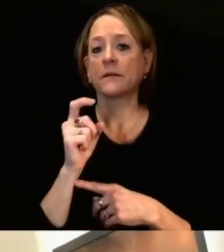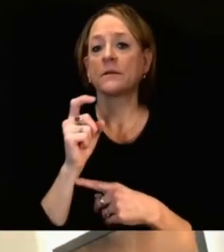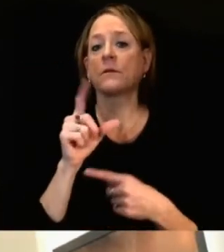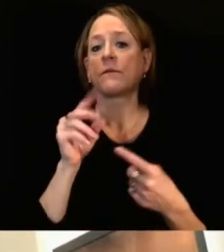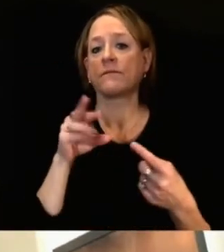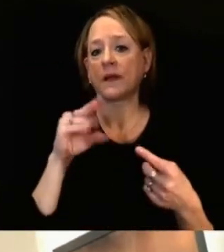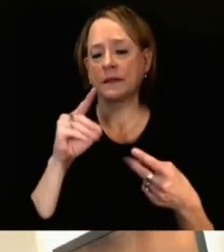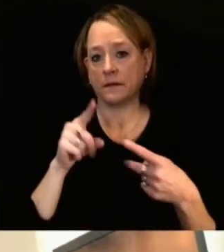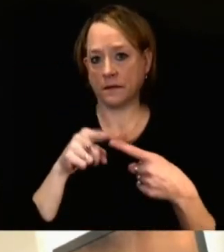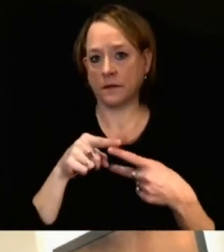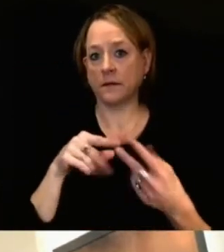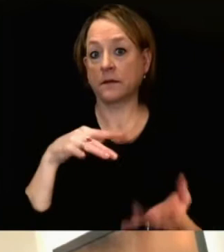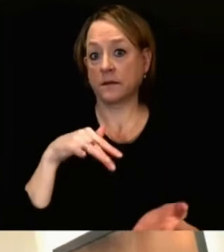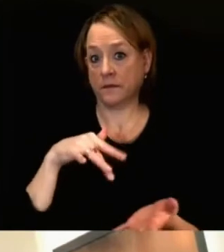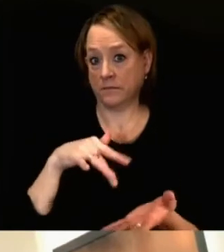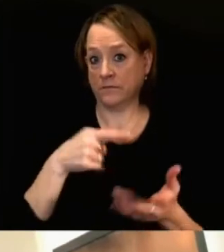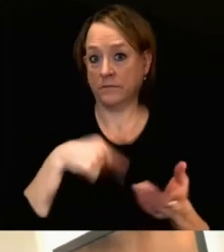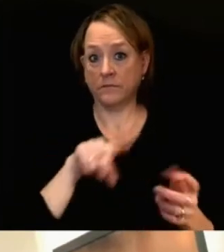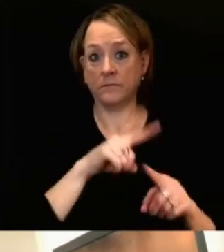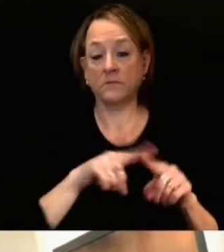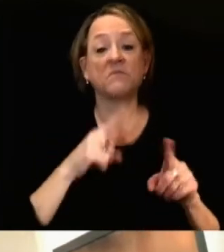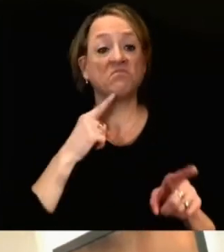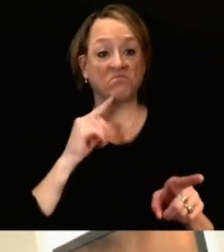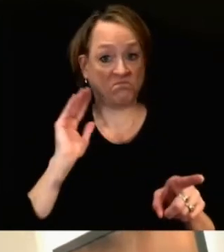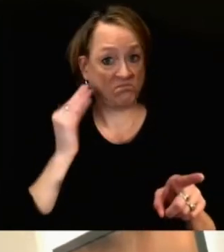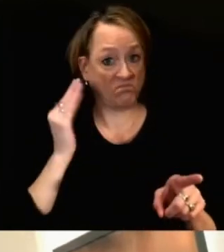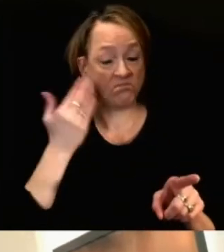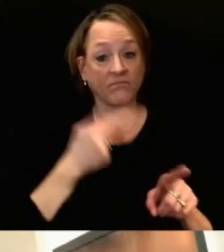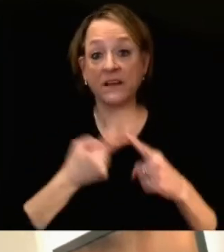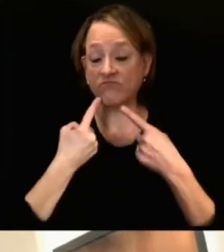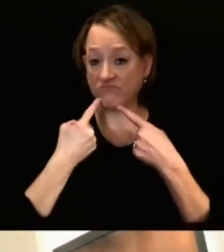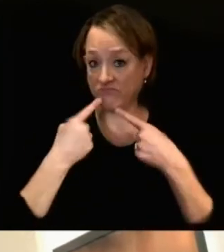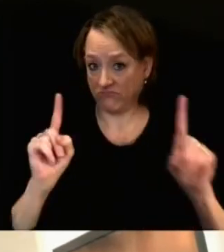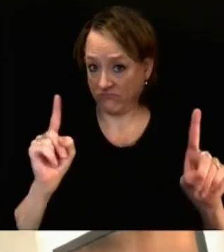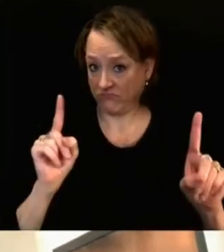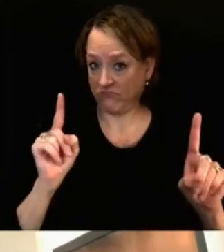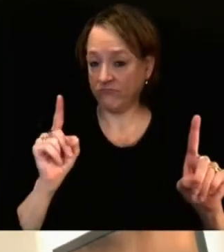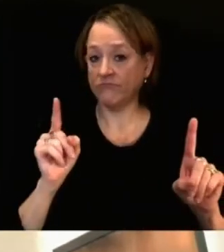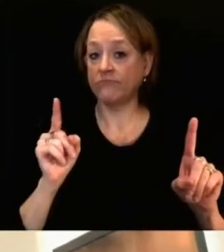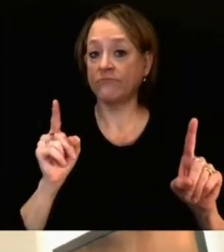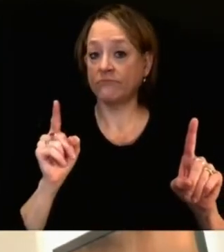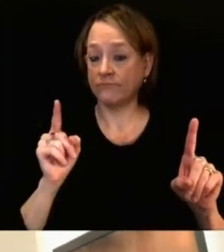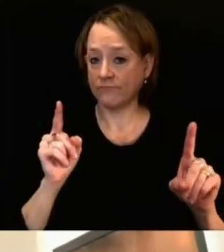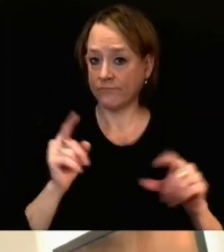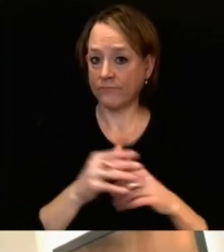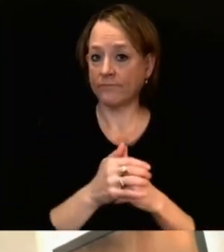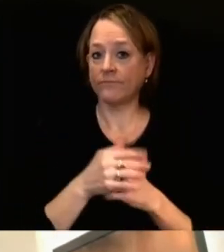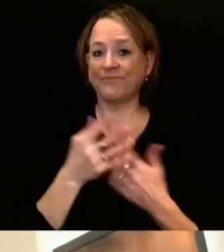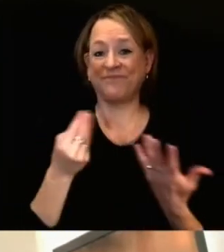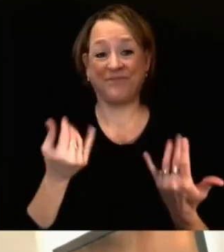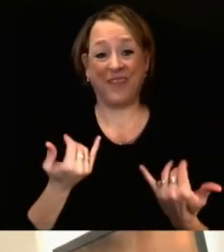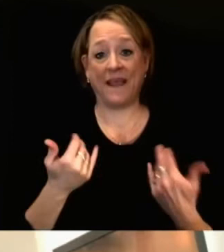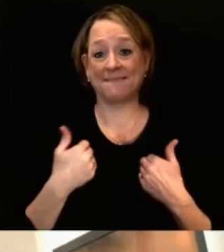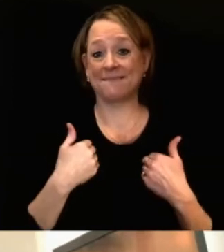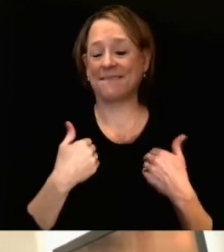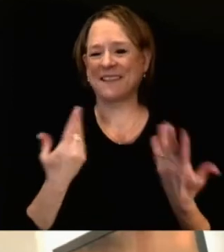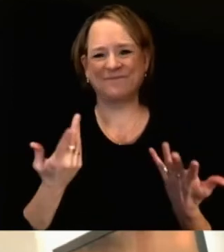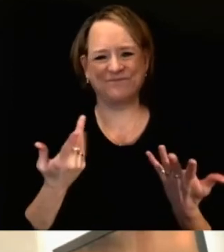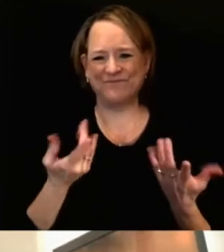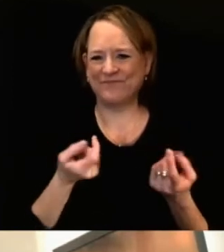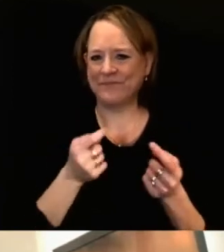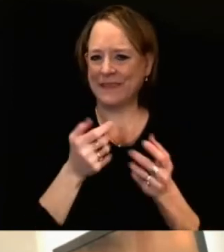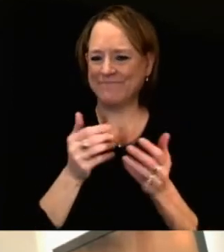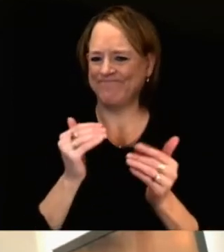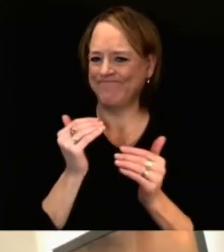also happens to be the one that is in shorter supply. So there's a lot of communication going out to healthcare professionals